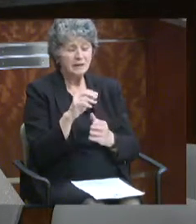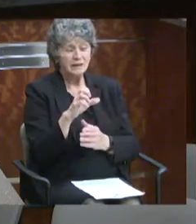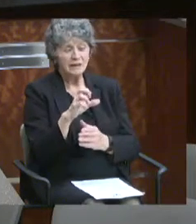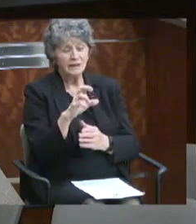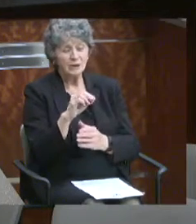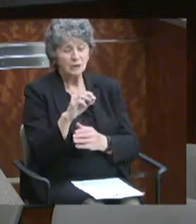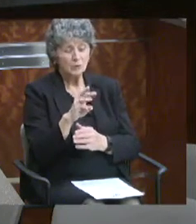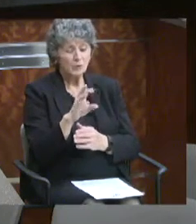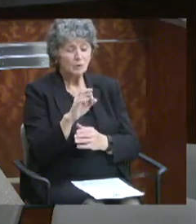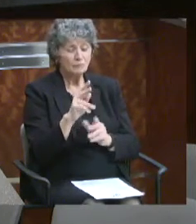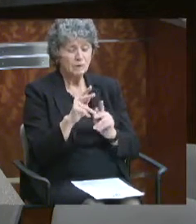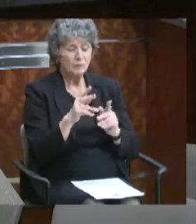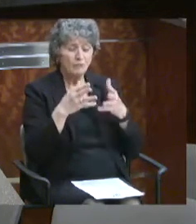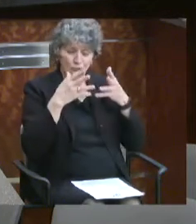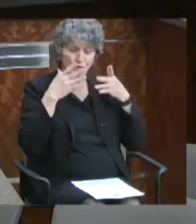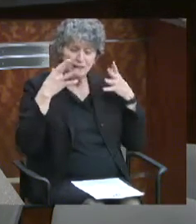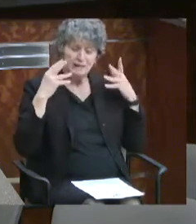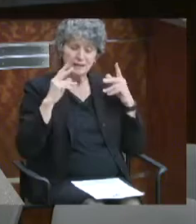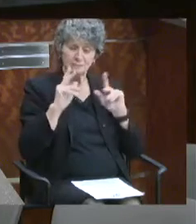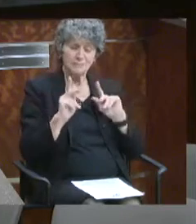friendly fashion, not